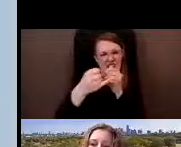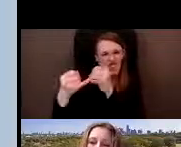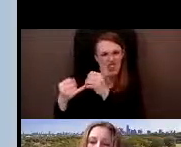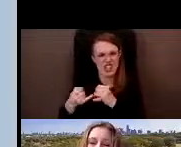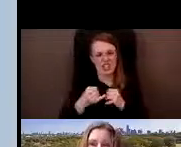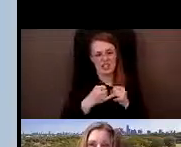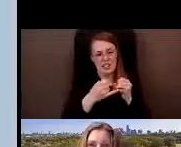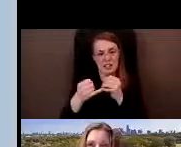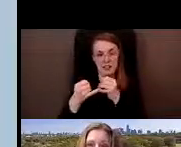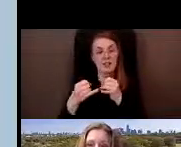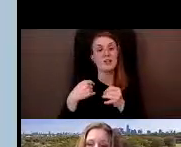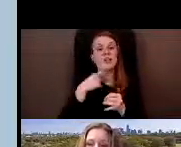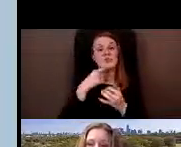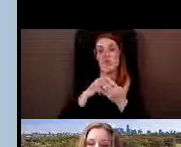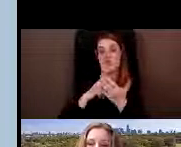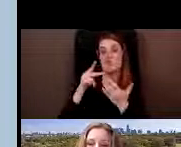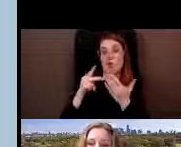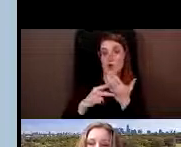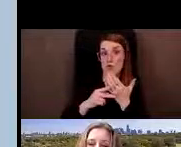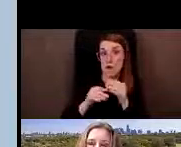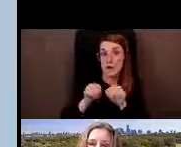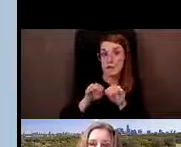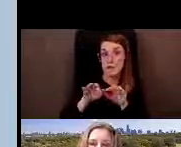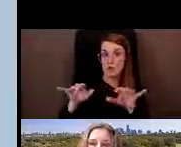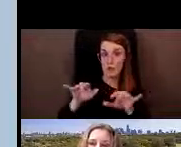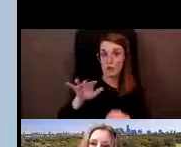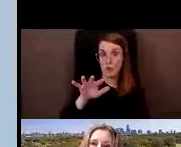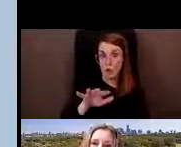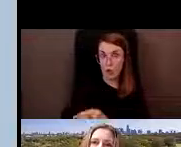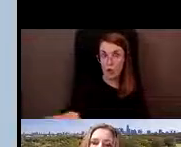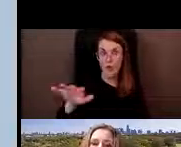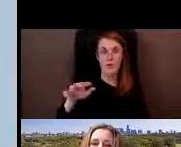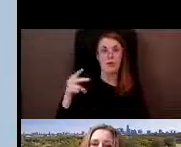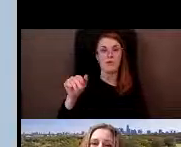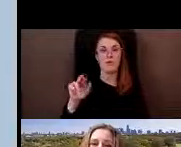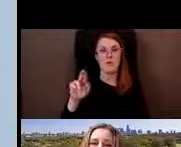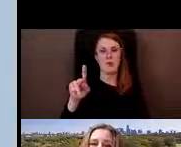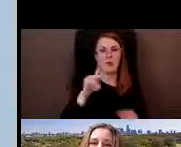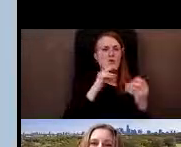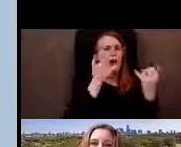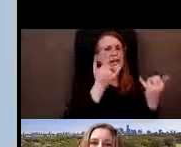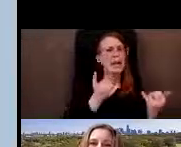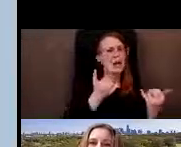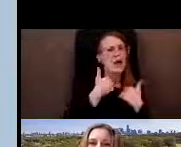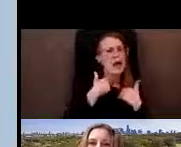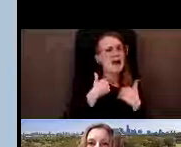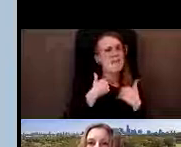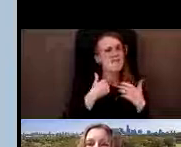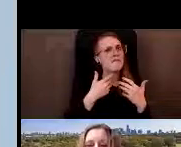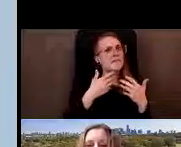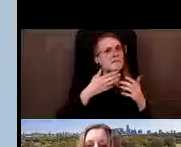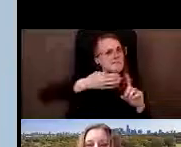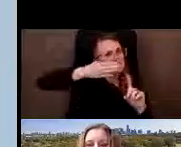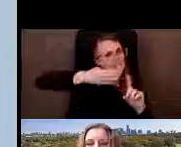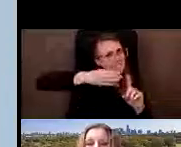to distribute programming and nodes throughout the park. Instead of today, there's a lot of intensity around the